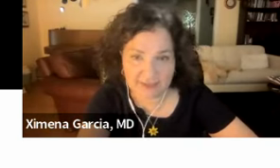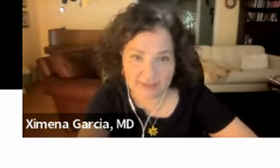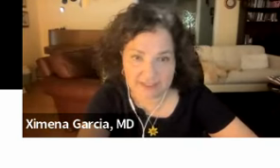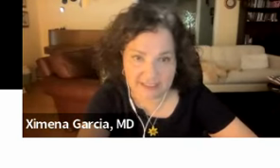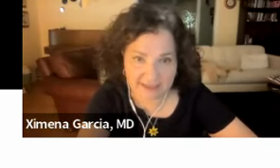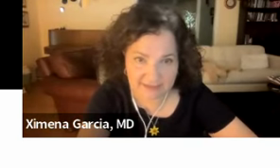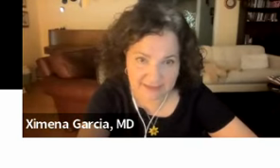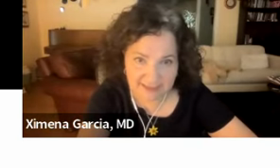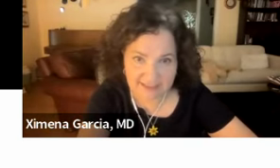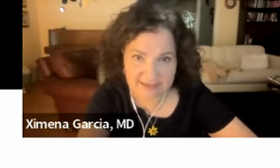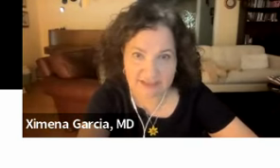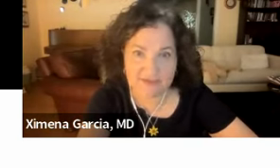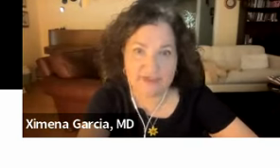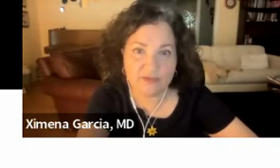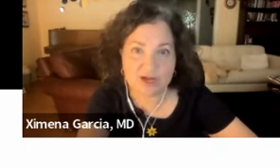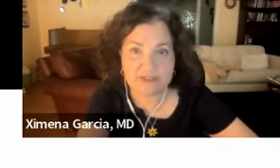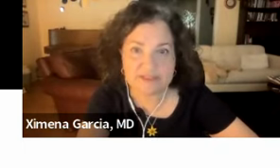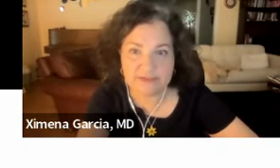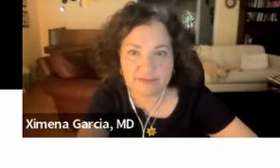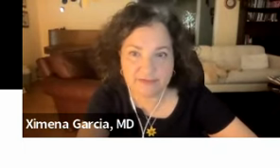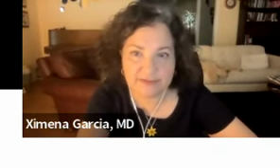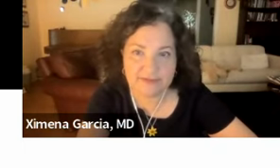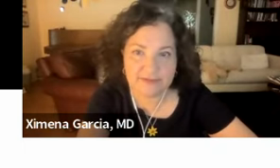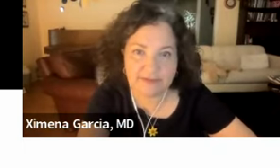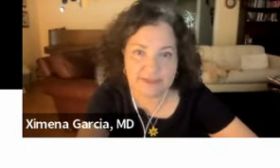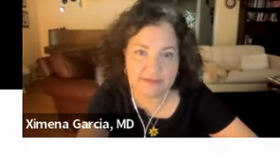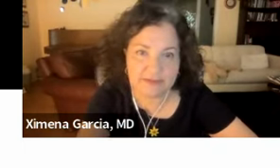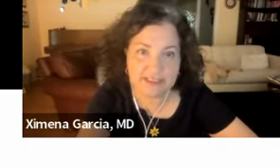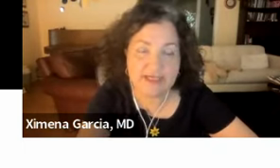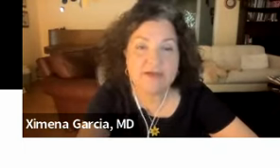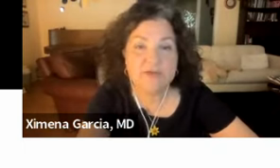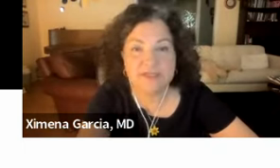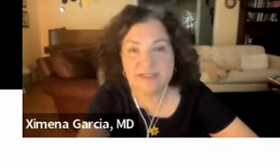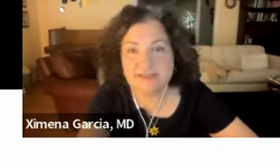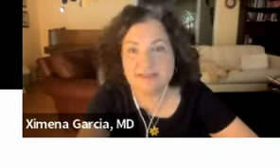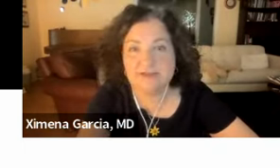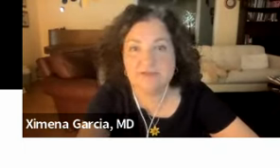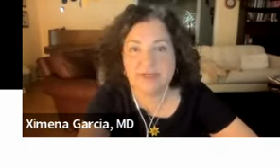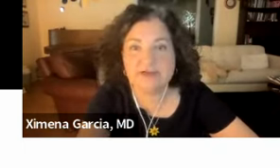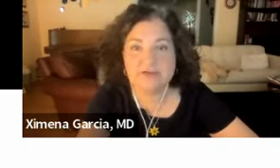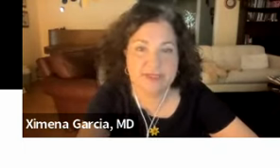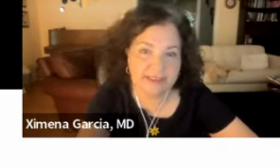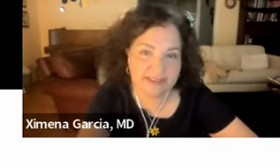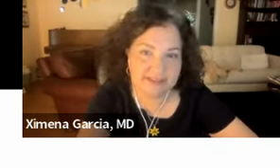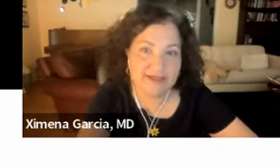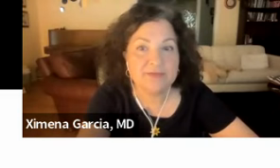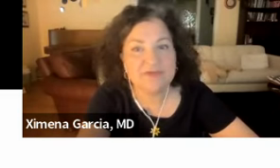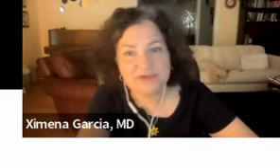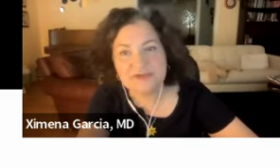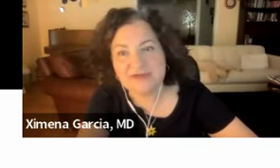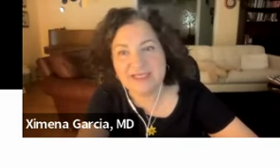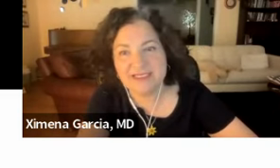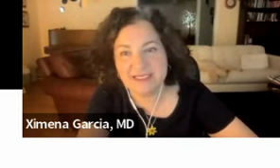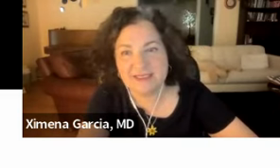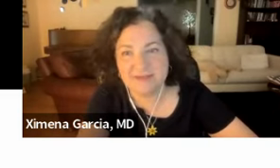Texas Medical Branch at Galveston as the James Wade Rockwell Distinguished Professor in Medical History within the Institute for Medical Humanities